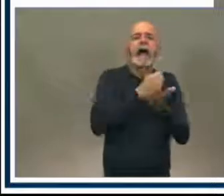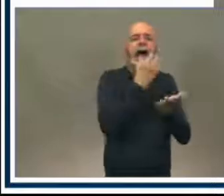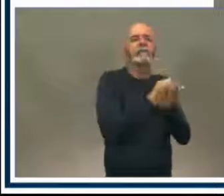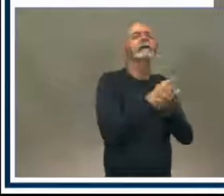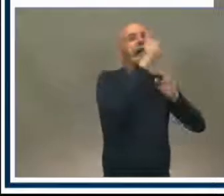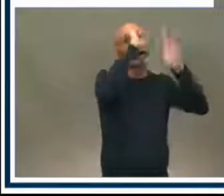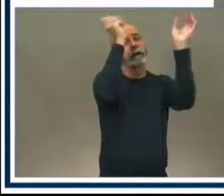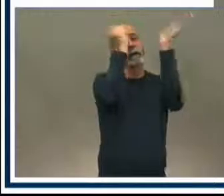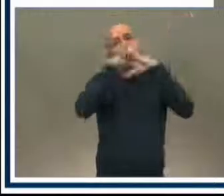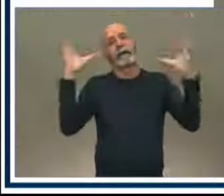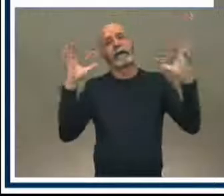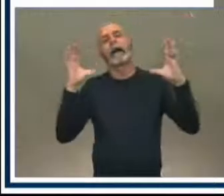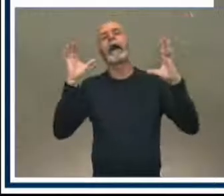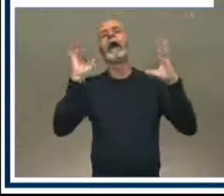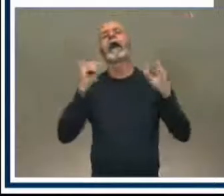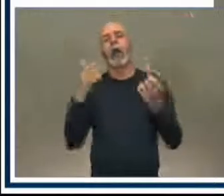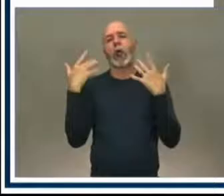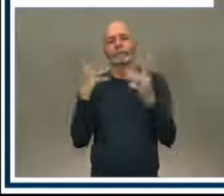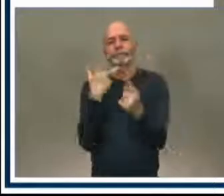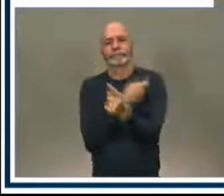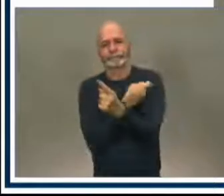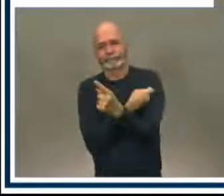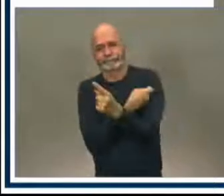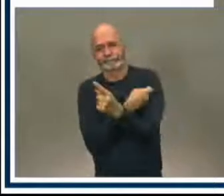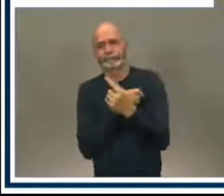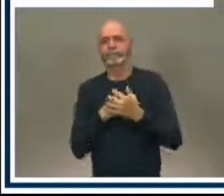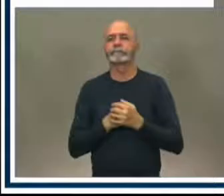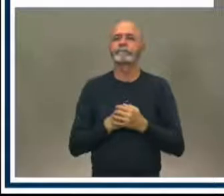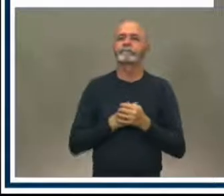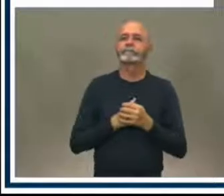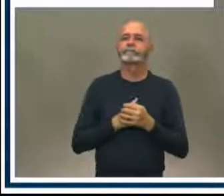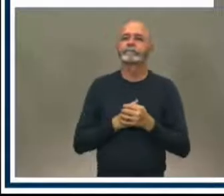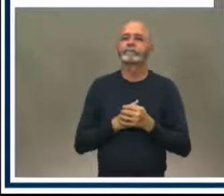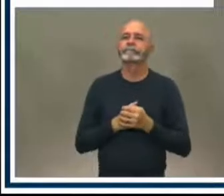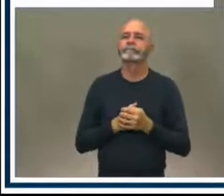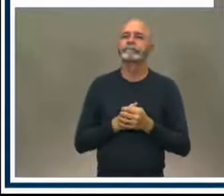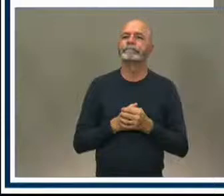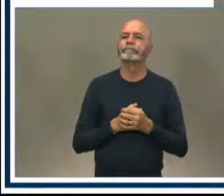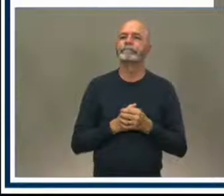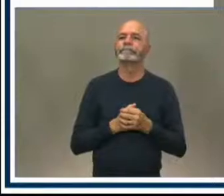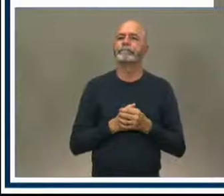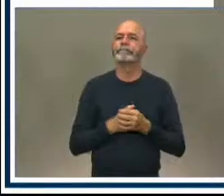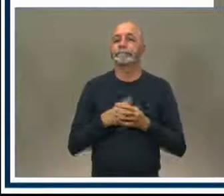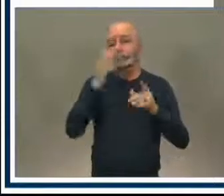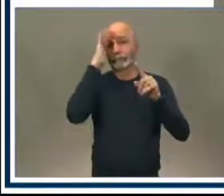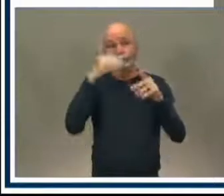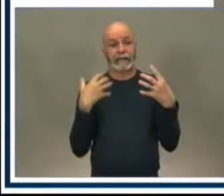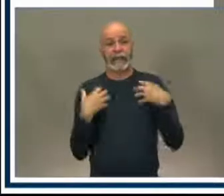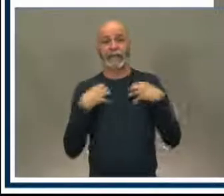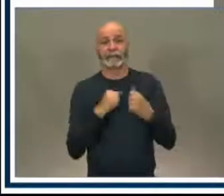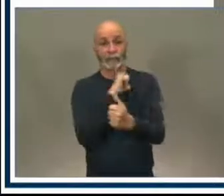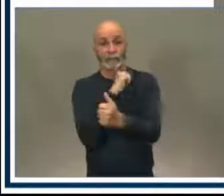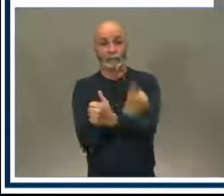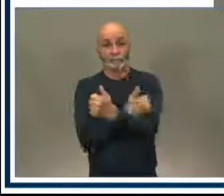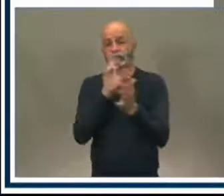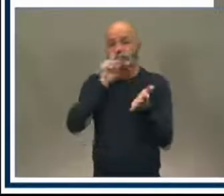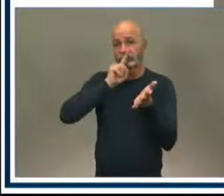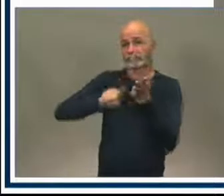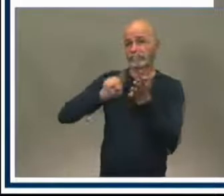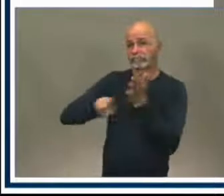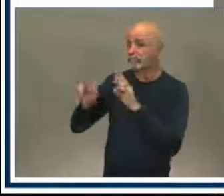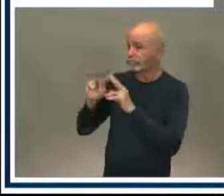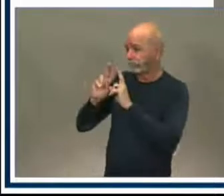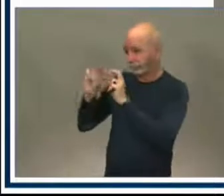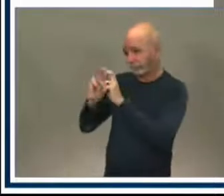overall vaccination rates are telling us. Certainly, I know that the health authorities and others are looking at that. We asked